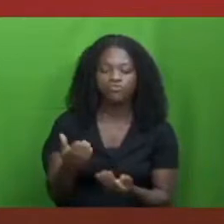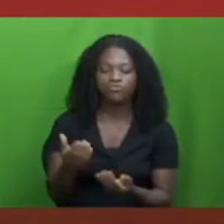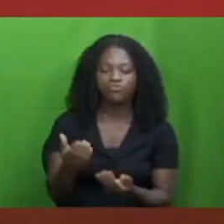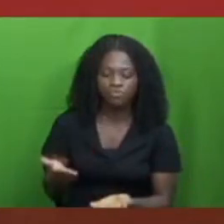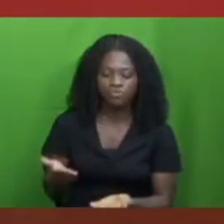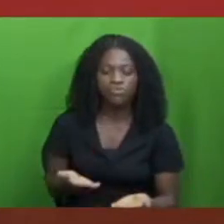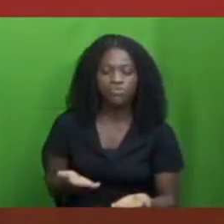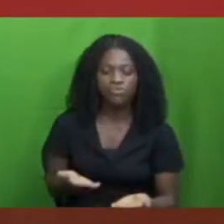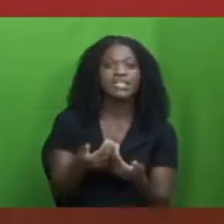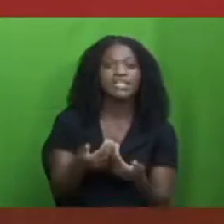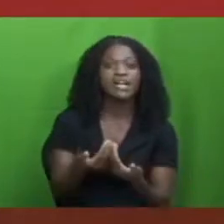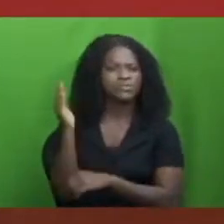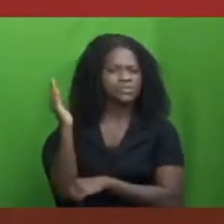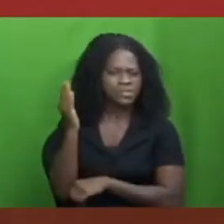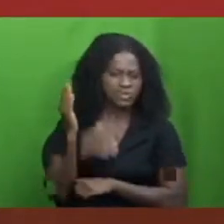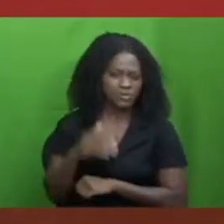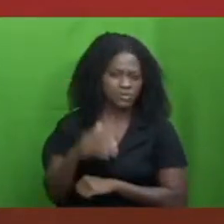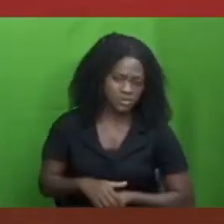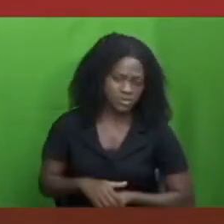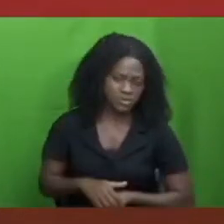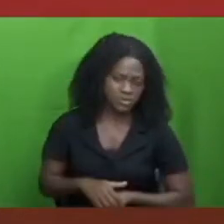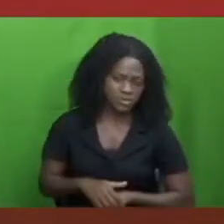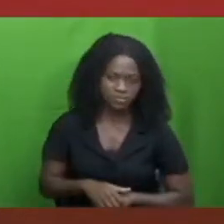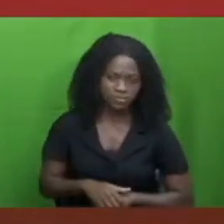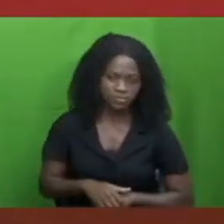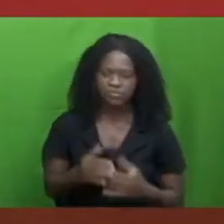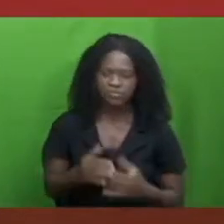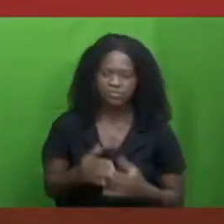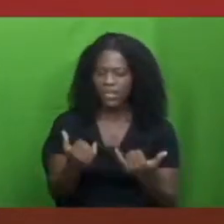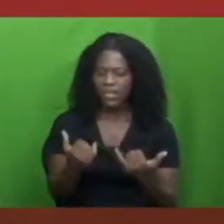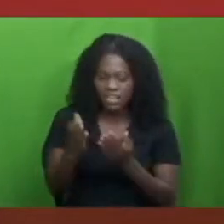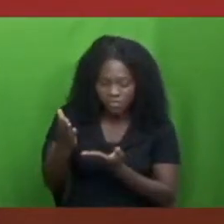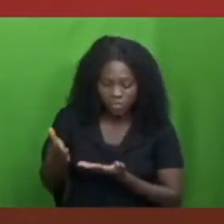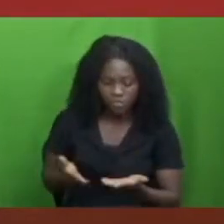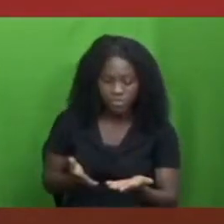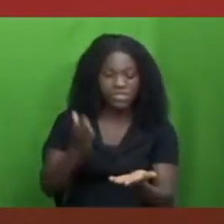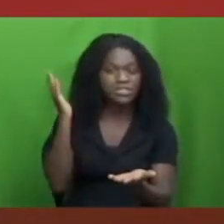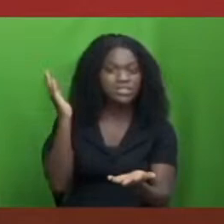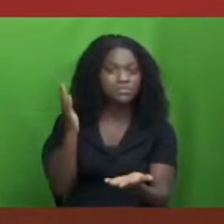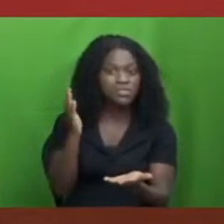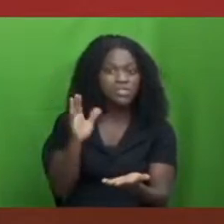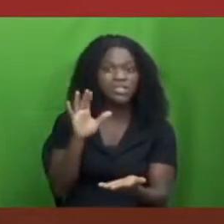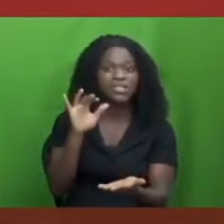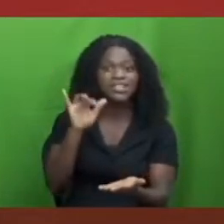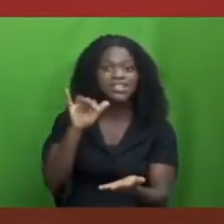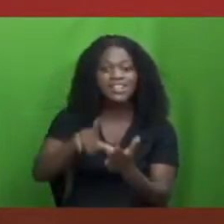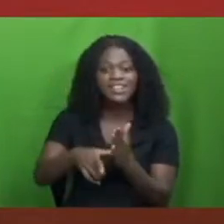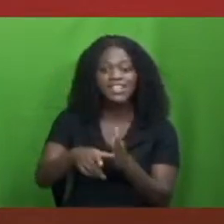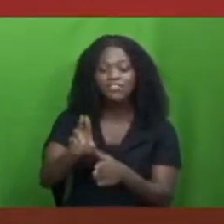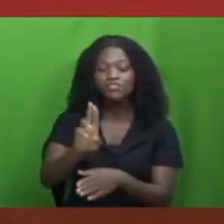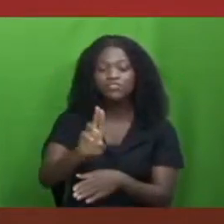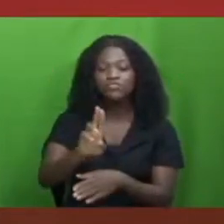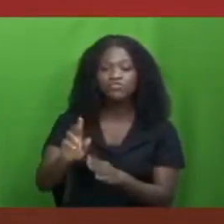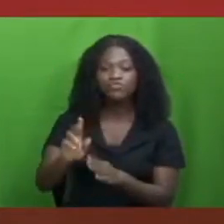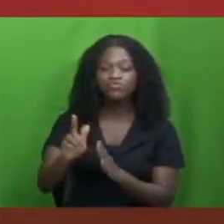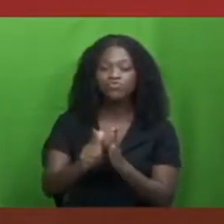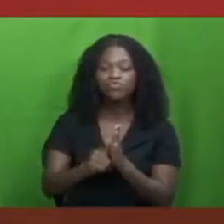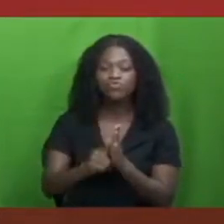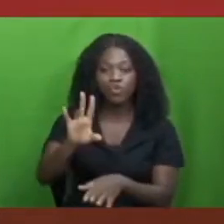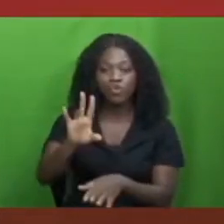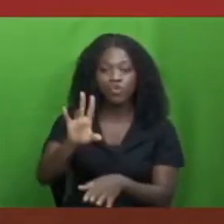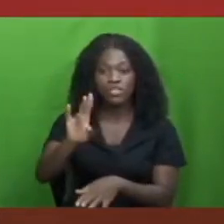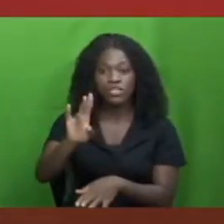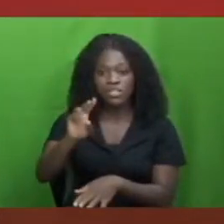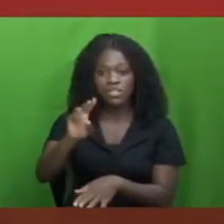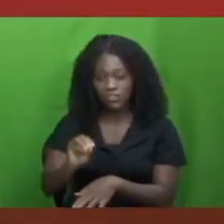changed the practice, and they are now presented as statements. Now, if you